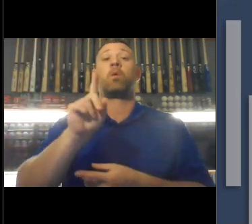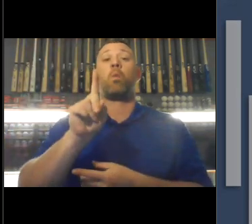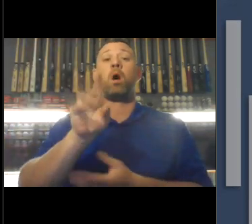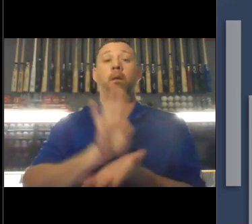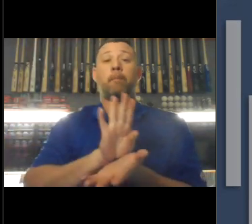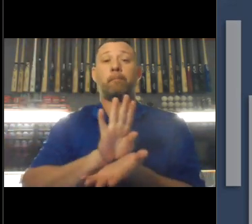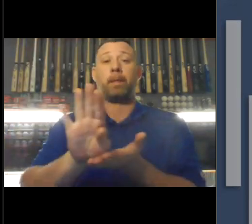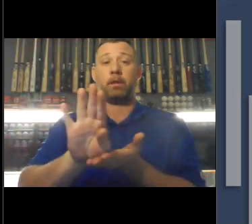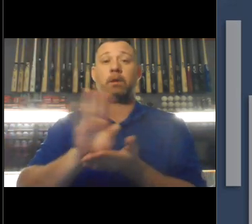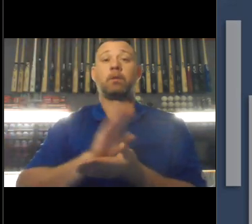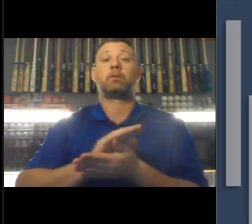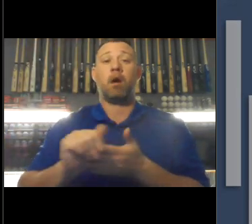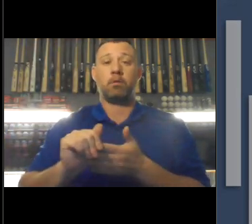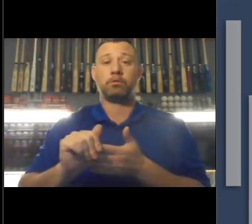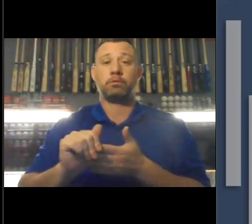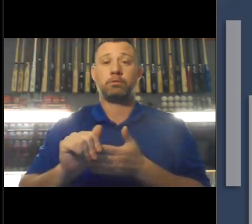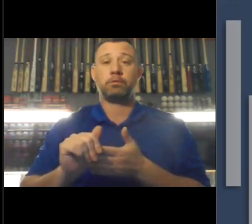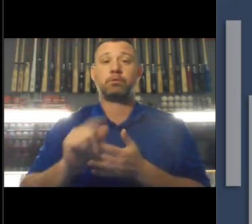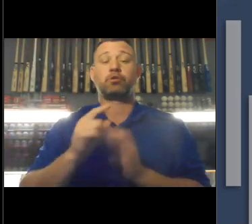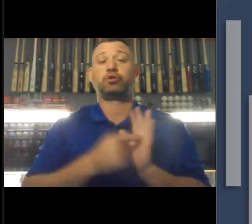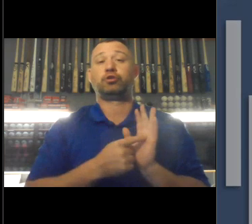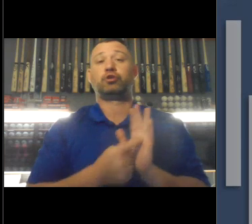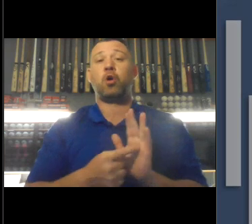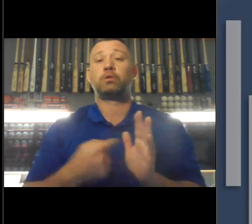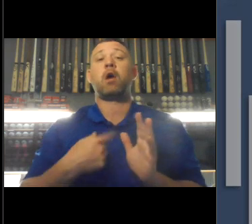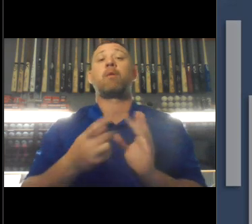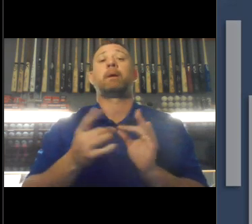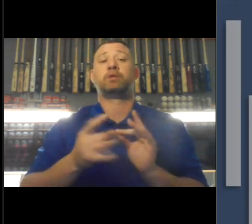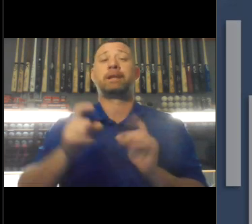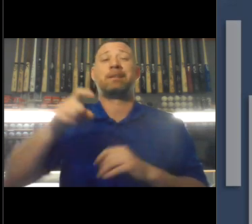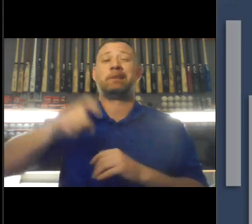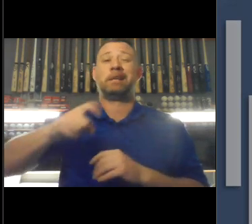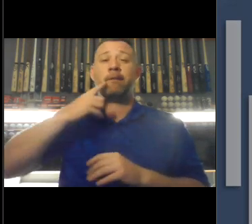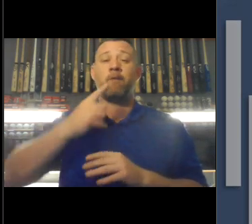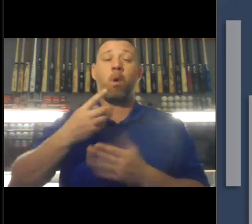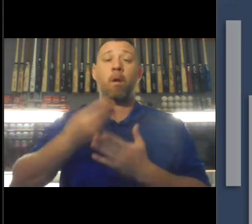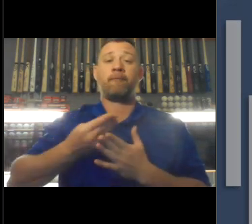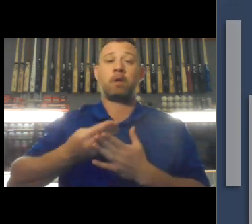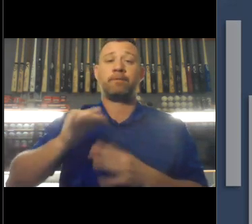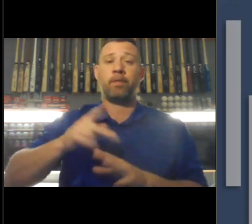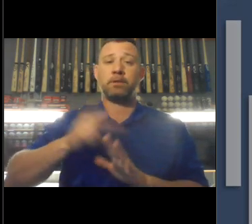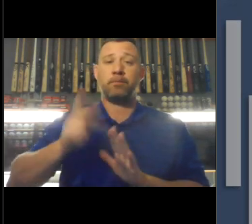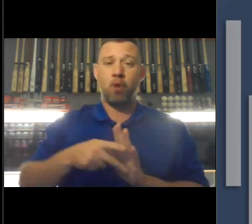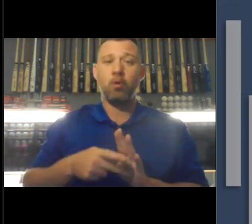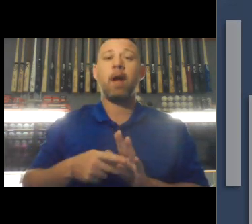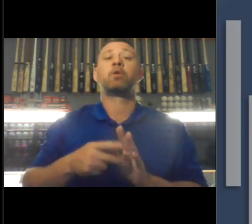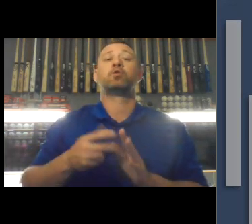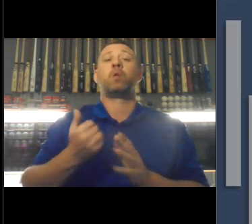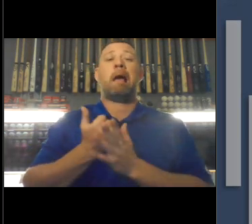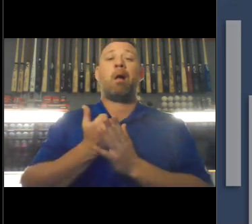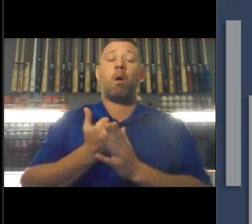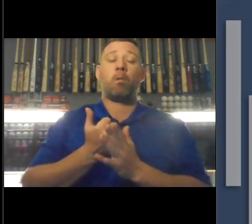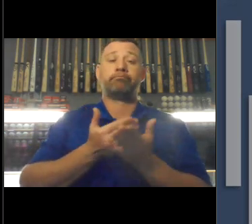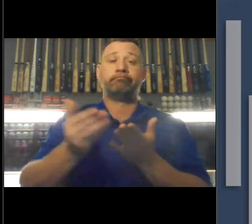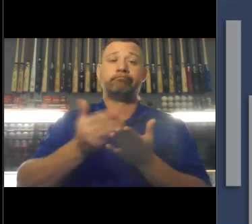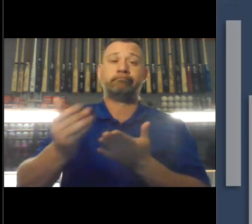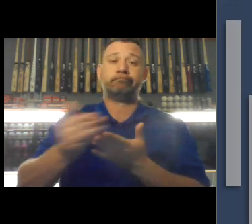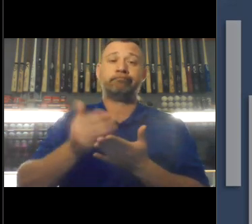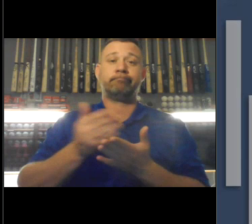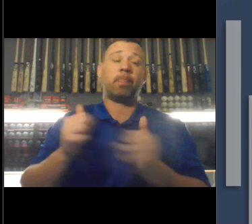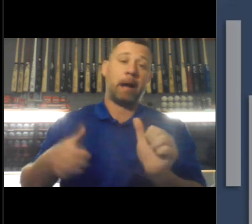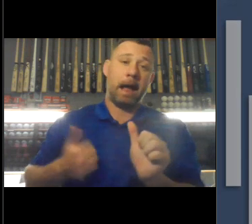this shows that our messaging over the last year on the need for funds for this program to help clear the backlog has paid off. And